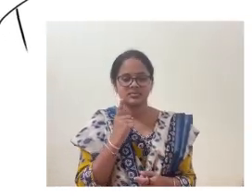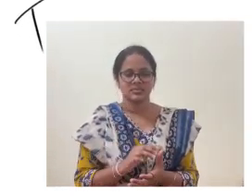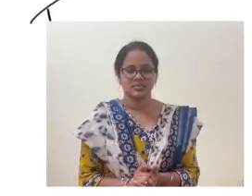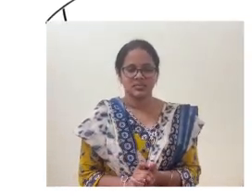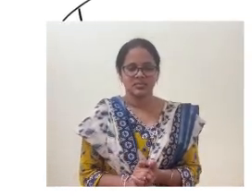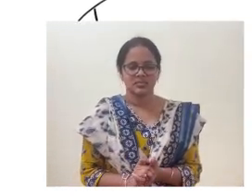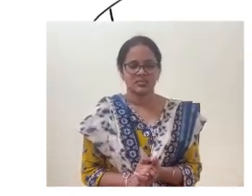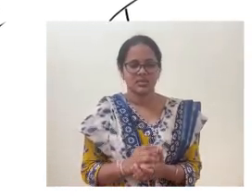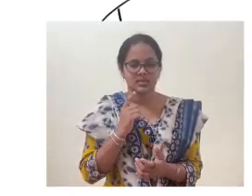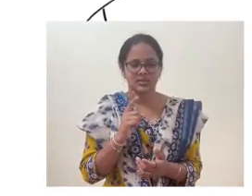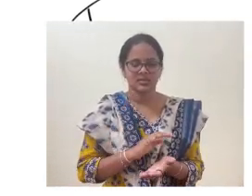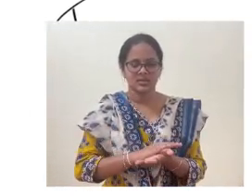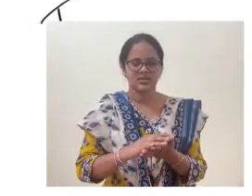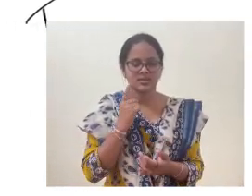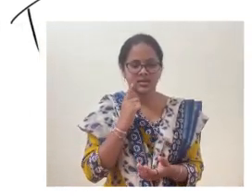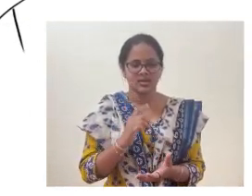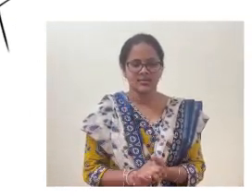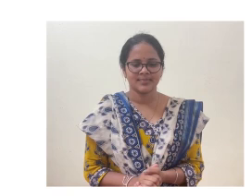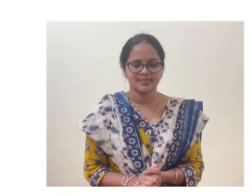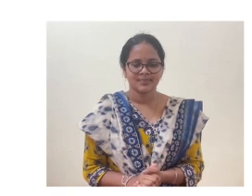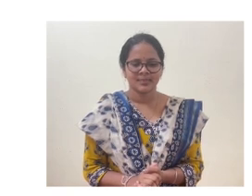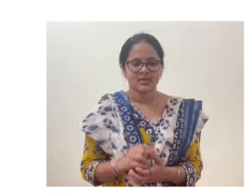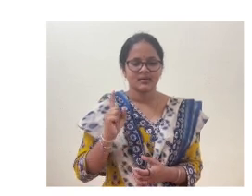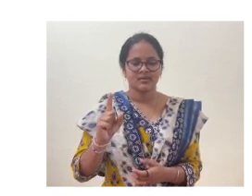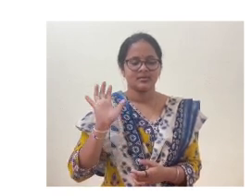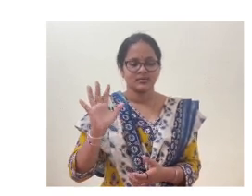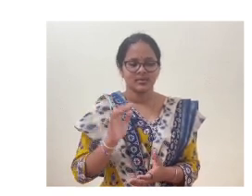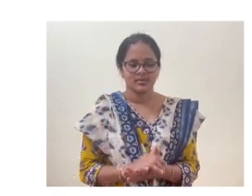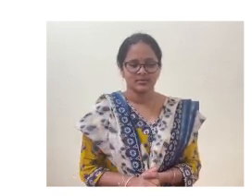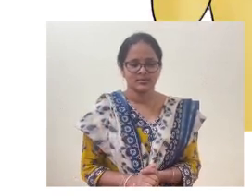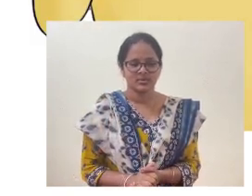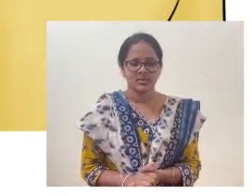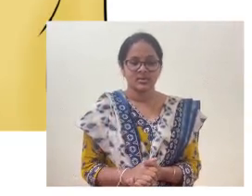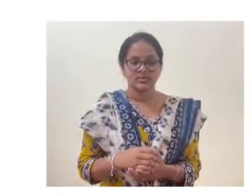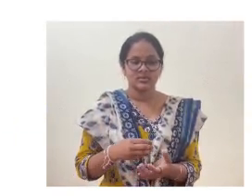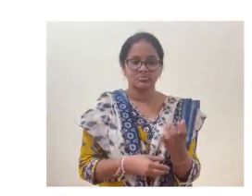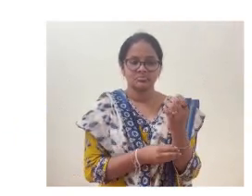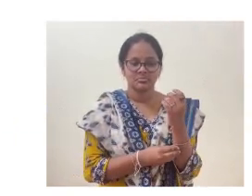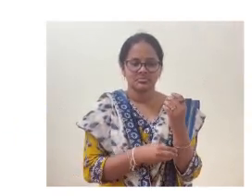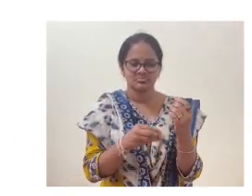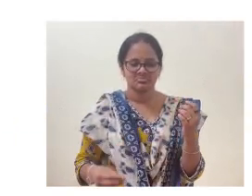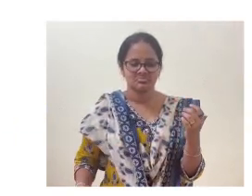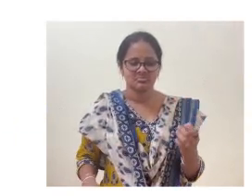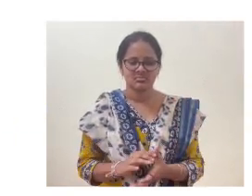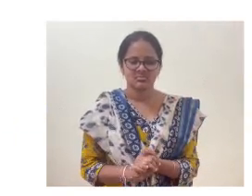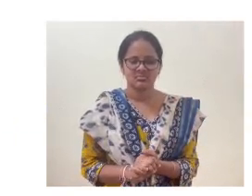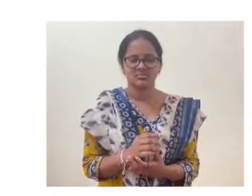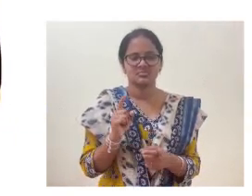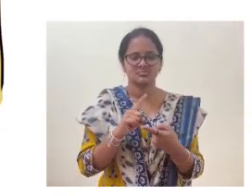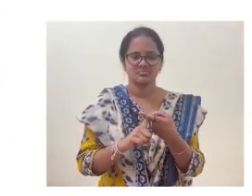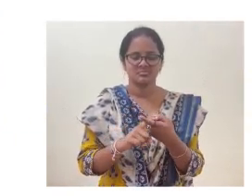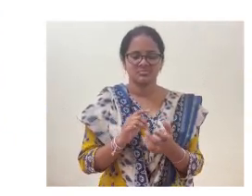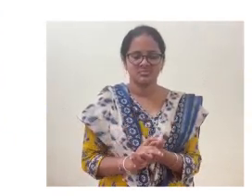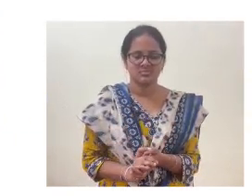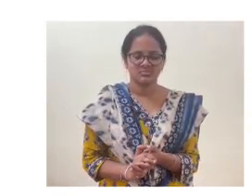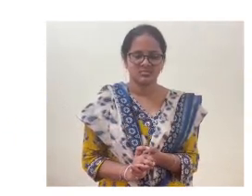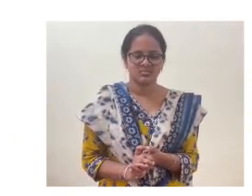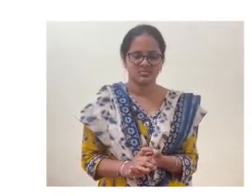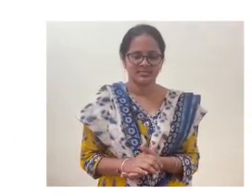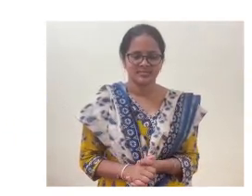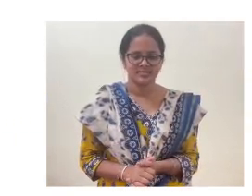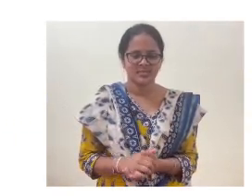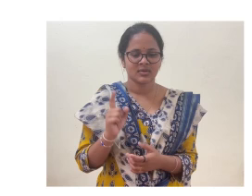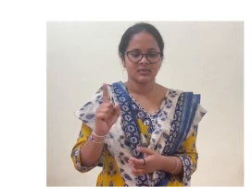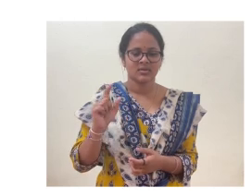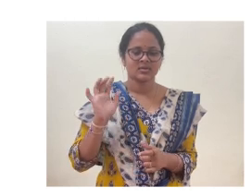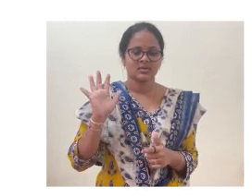or alternative ways to communicate. Hearing impairment, deaf and hard of hearing. Deaf, cannot